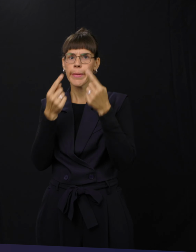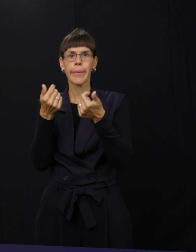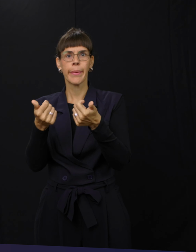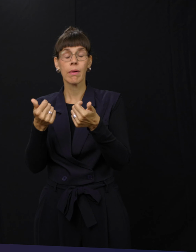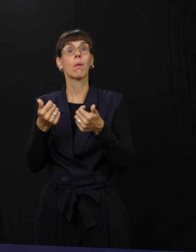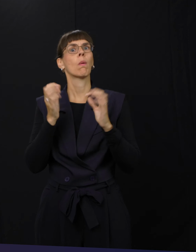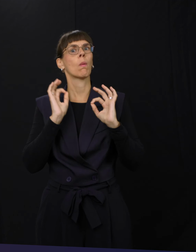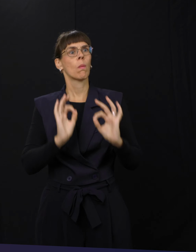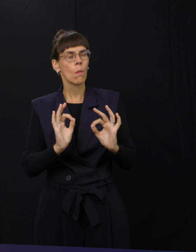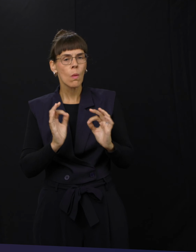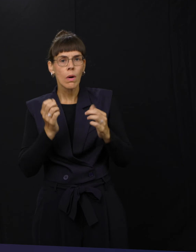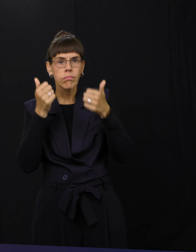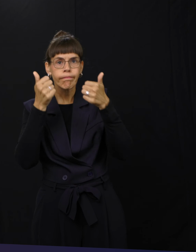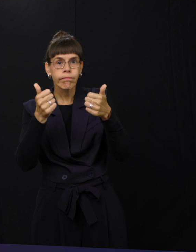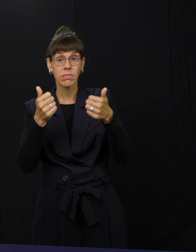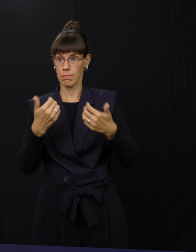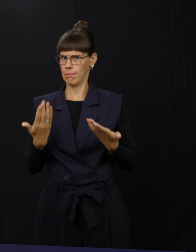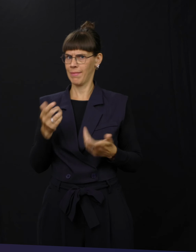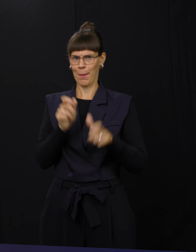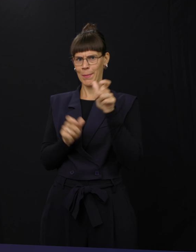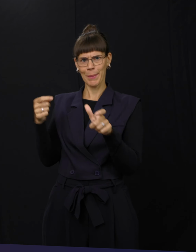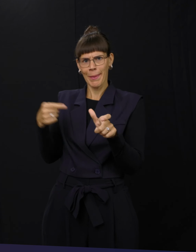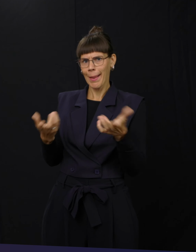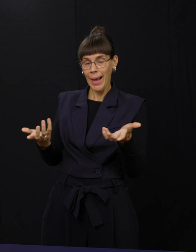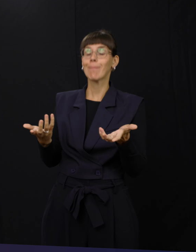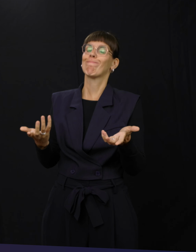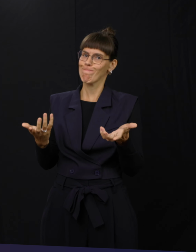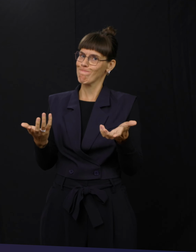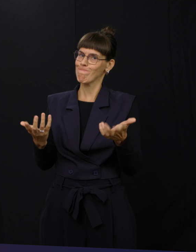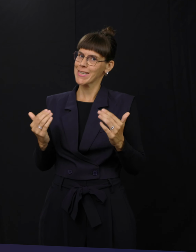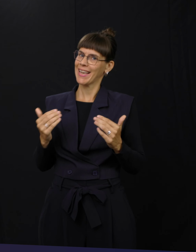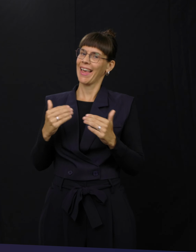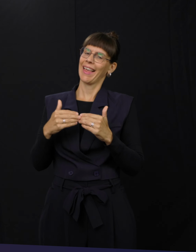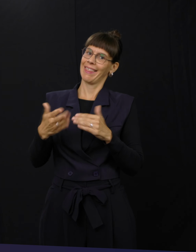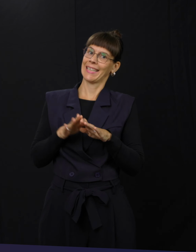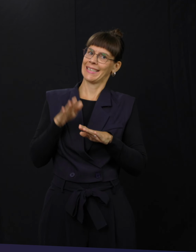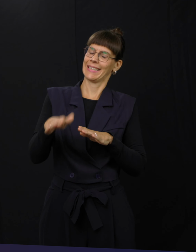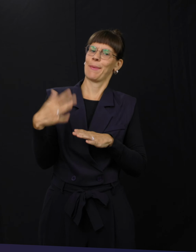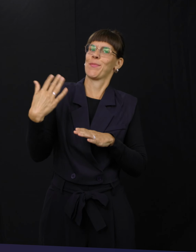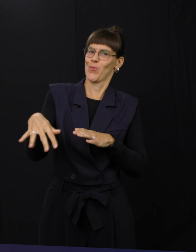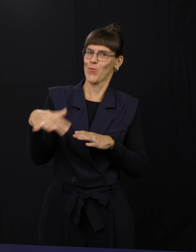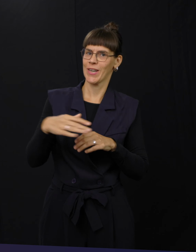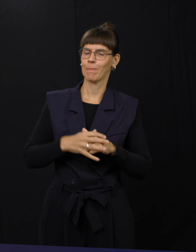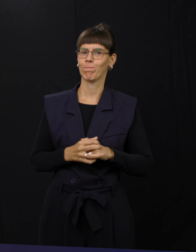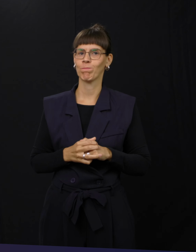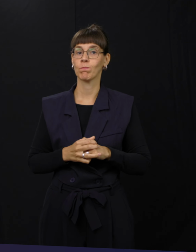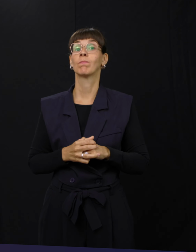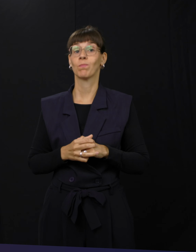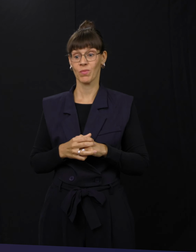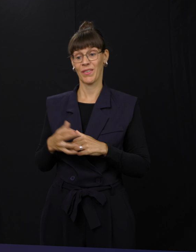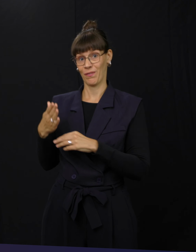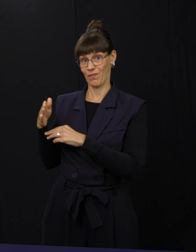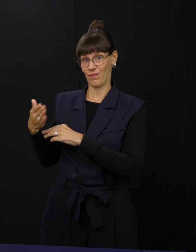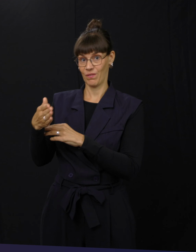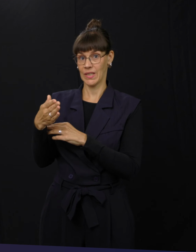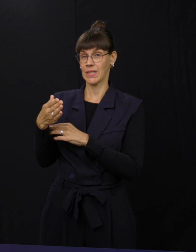Okay. Fantastic. But what about people? So that's the next level, of course. So after getting these results in